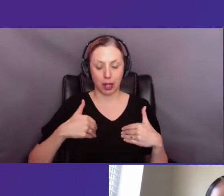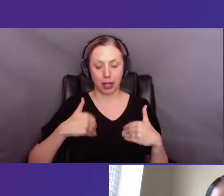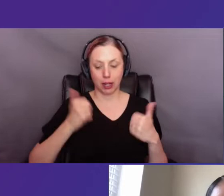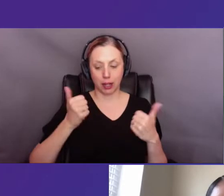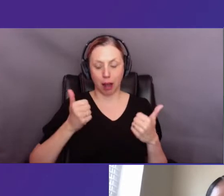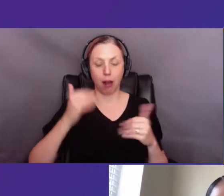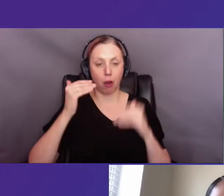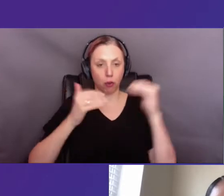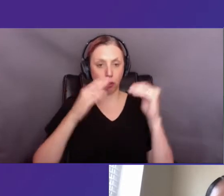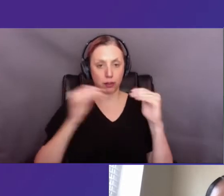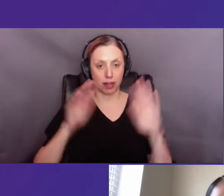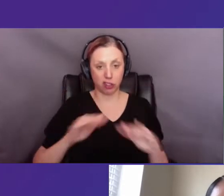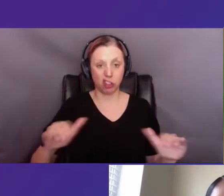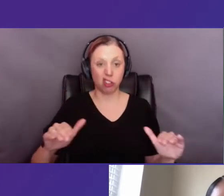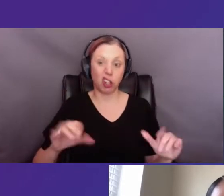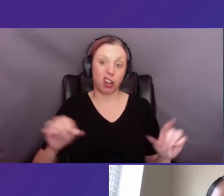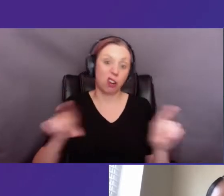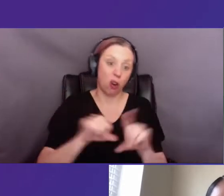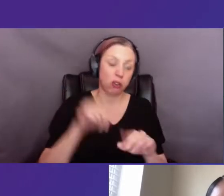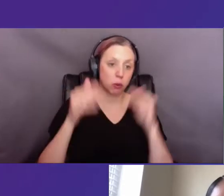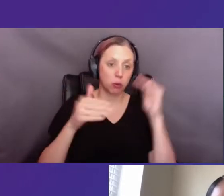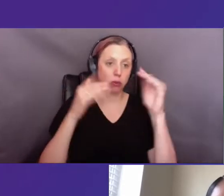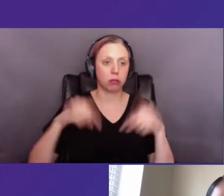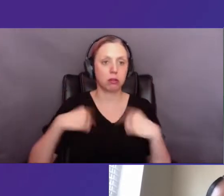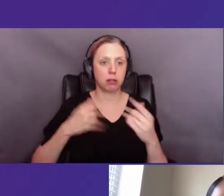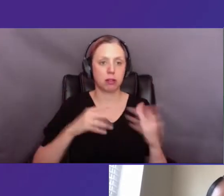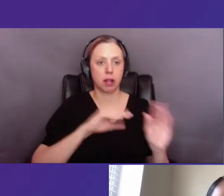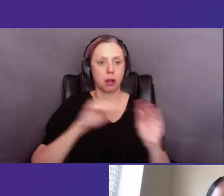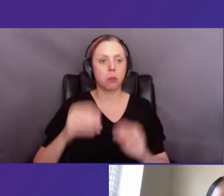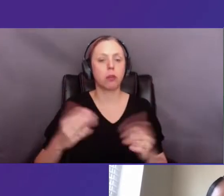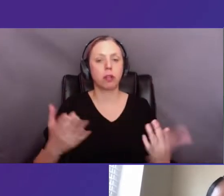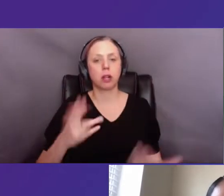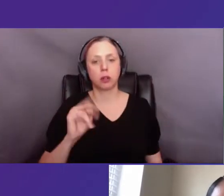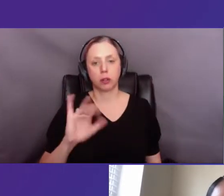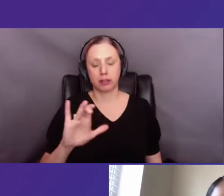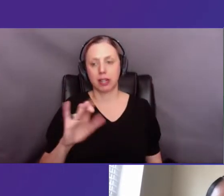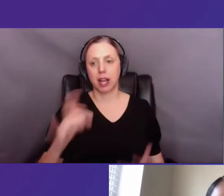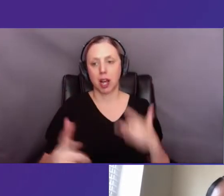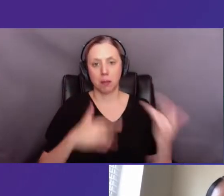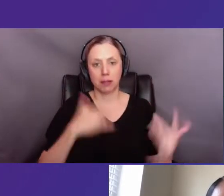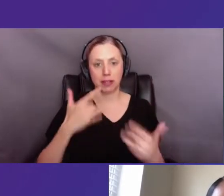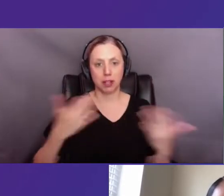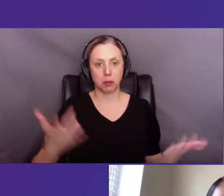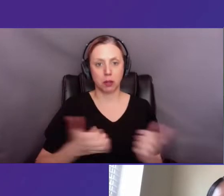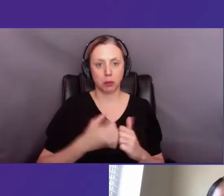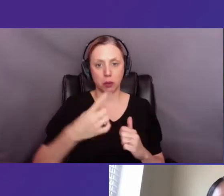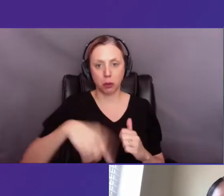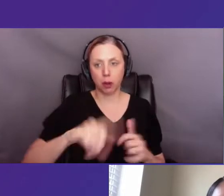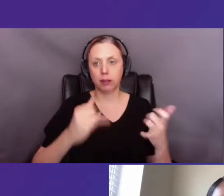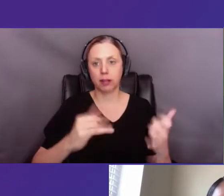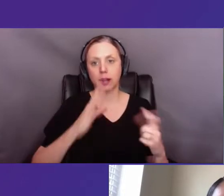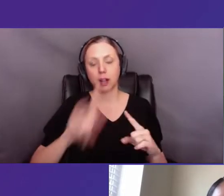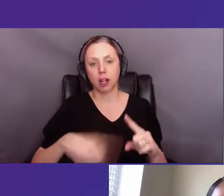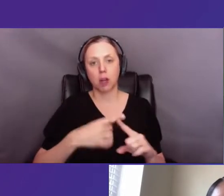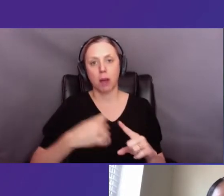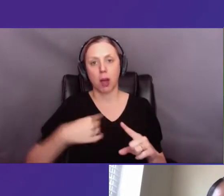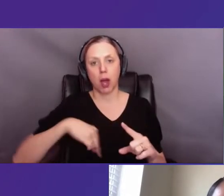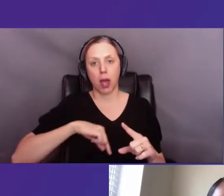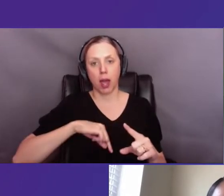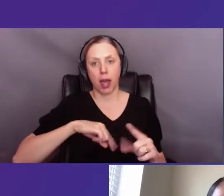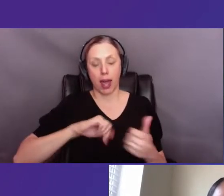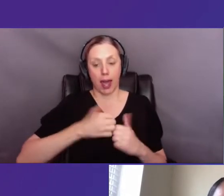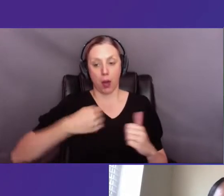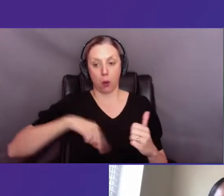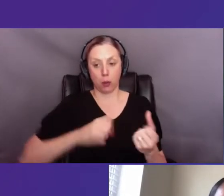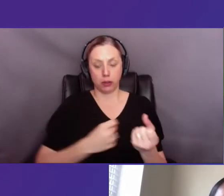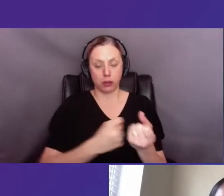children, and even adults since I've been here. So I'm really excited to be with you today and talk about how we are supporting young